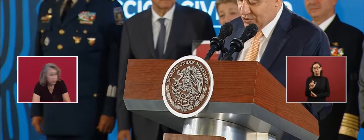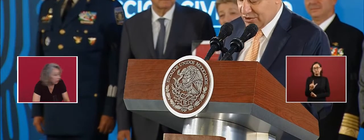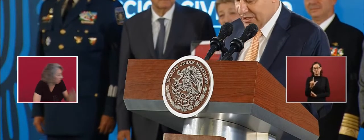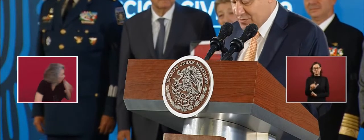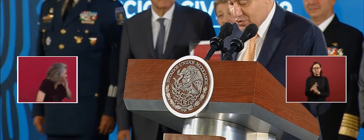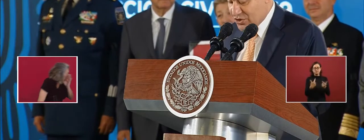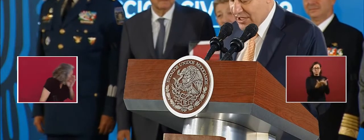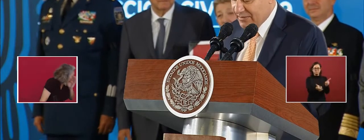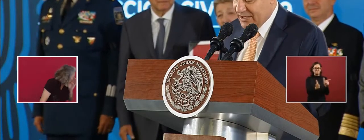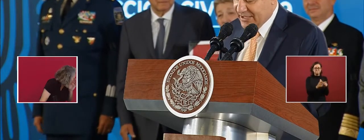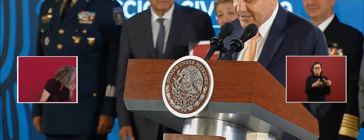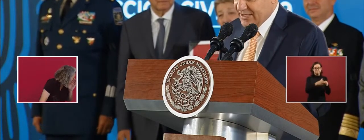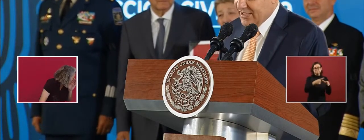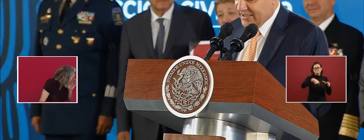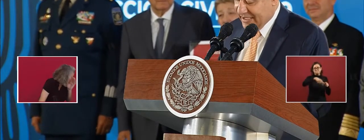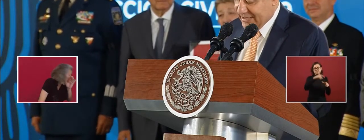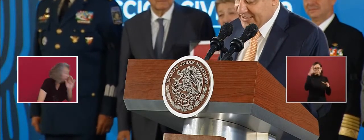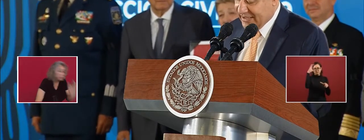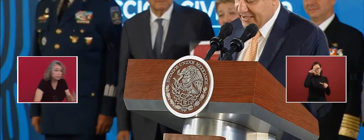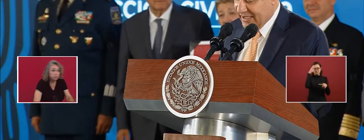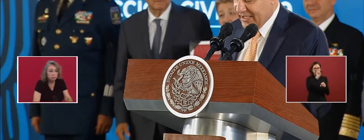monitoring